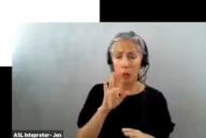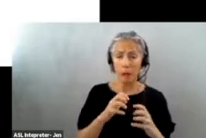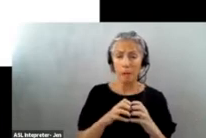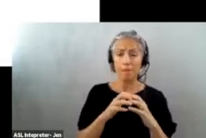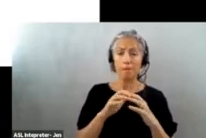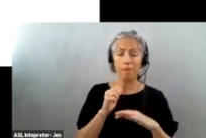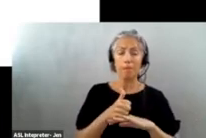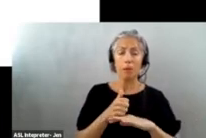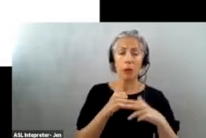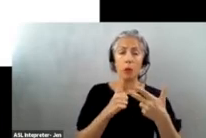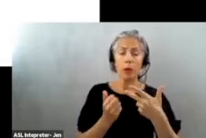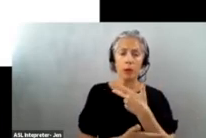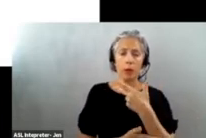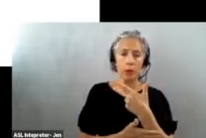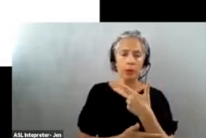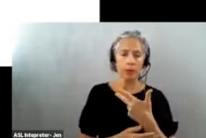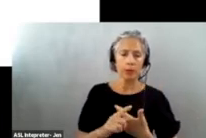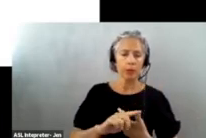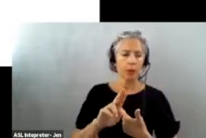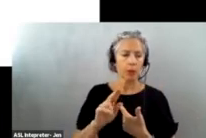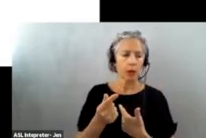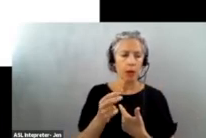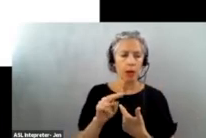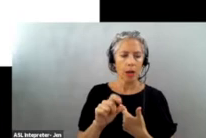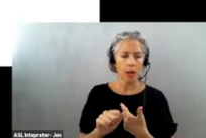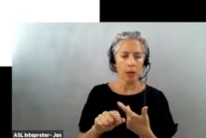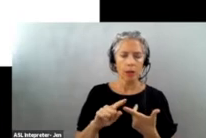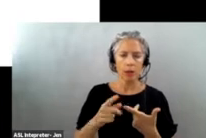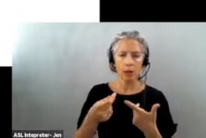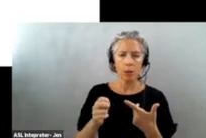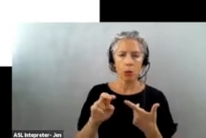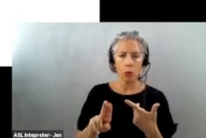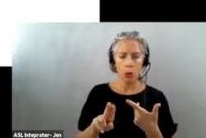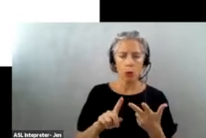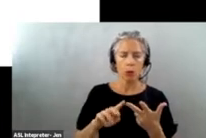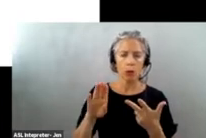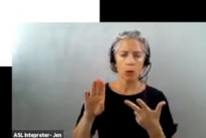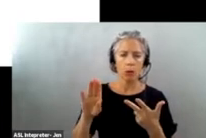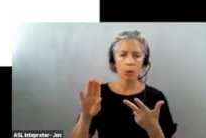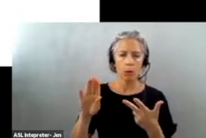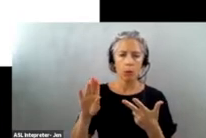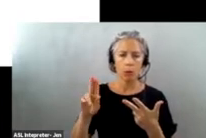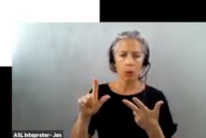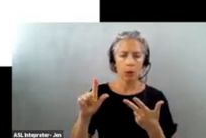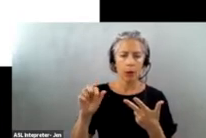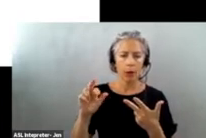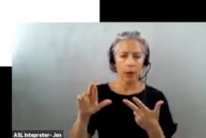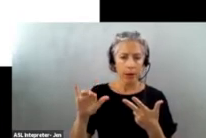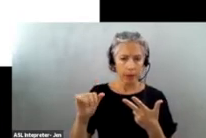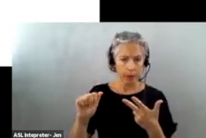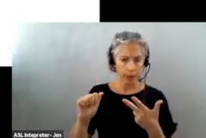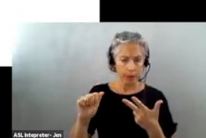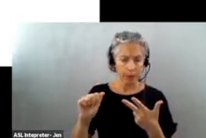it in three countries, in Uganda, Peru, and Bulgaria. And then the next step, we will evaluate